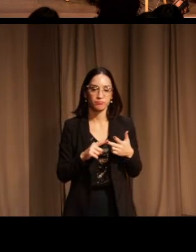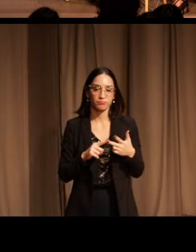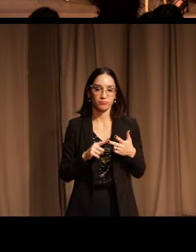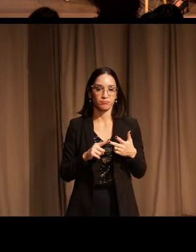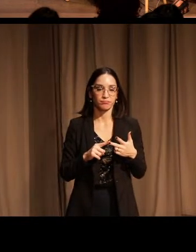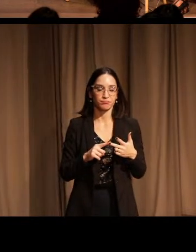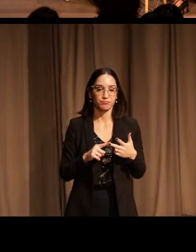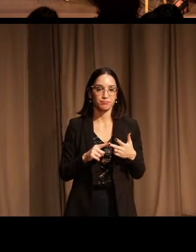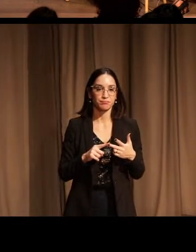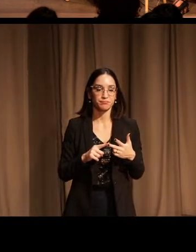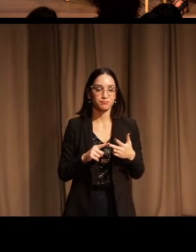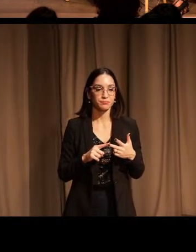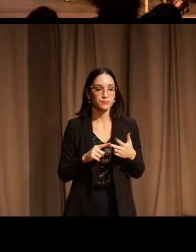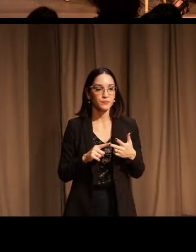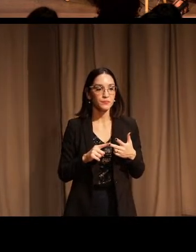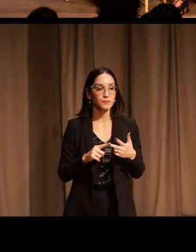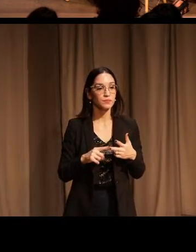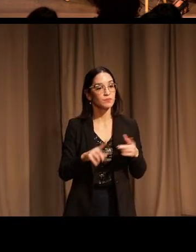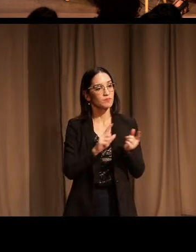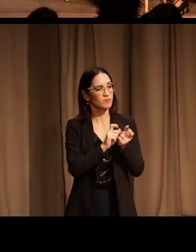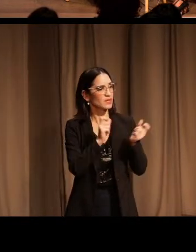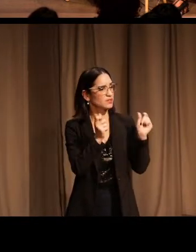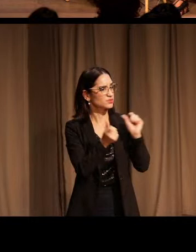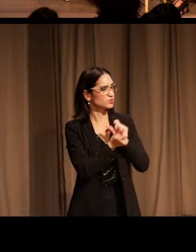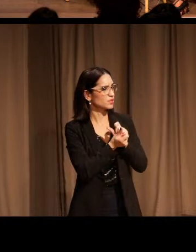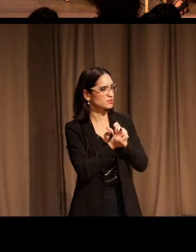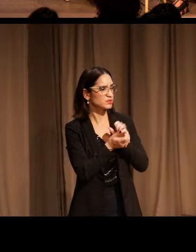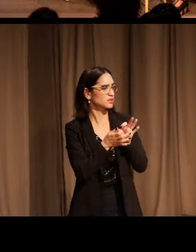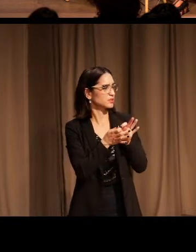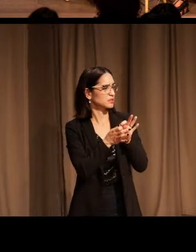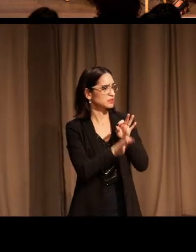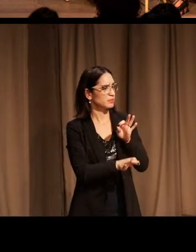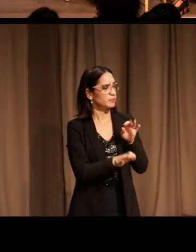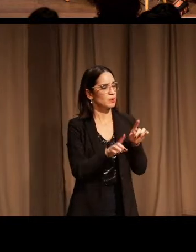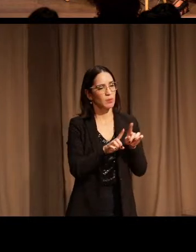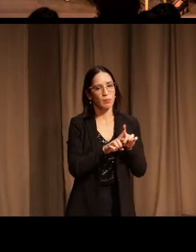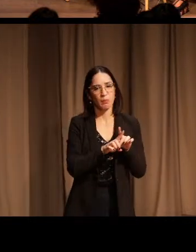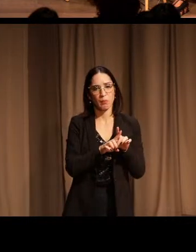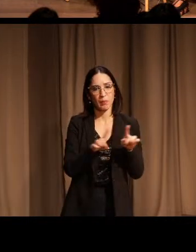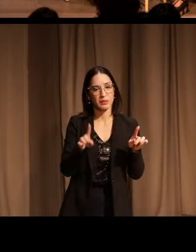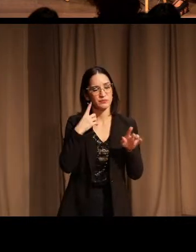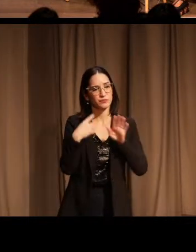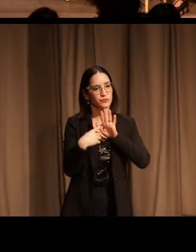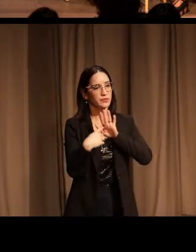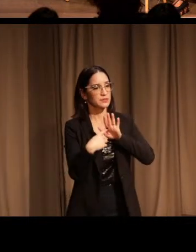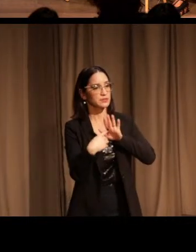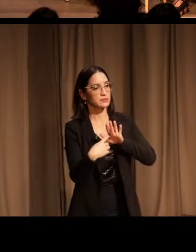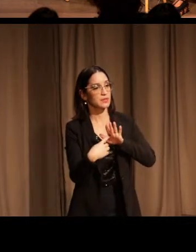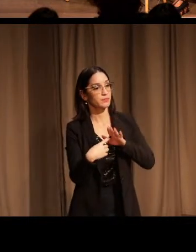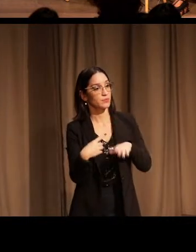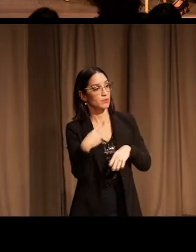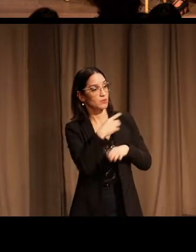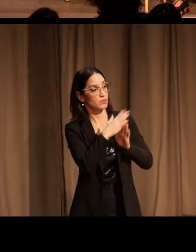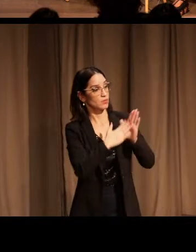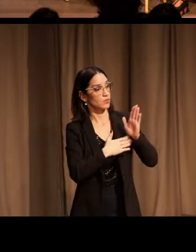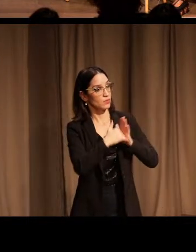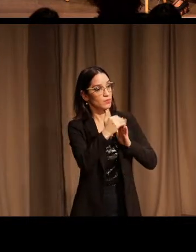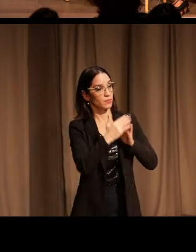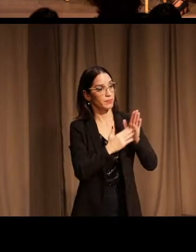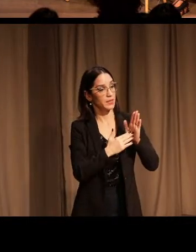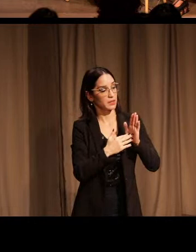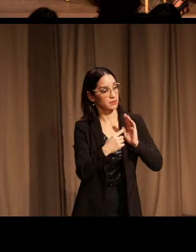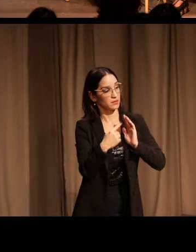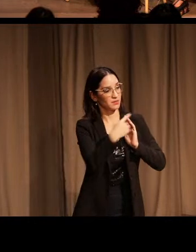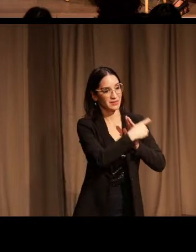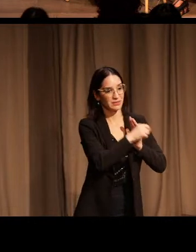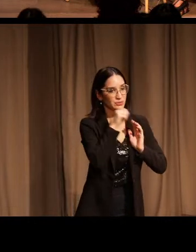So the changes I made are simple, but it's significant. For example, the Queen of Air doesn't carry a sword,